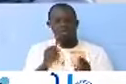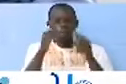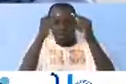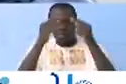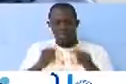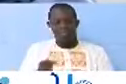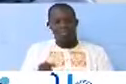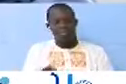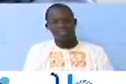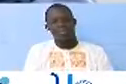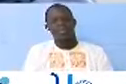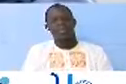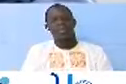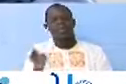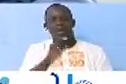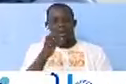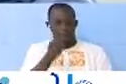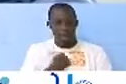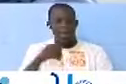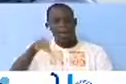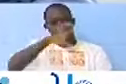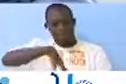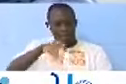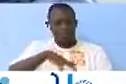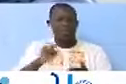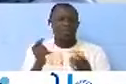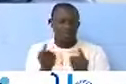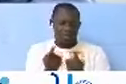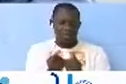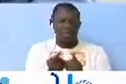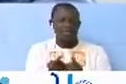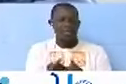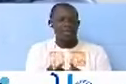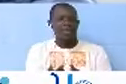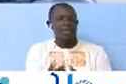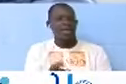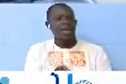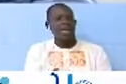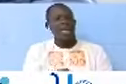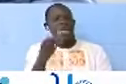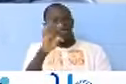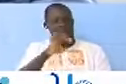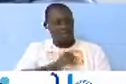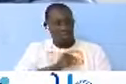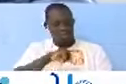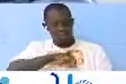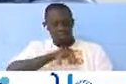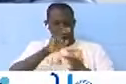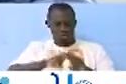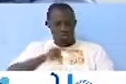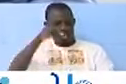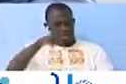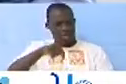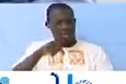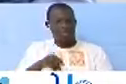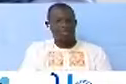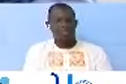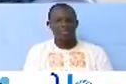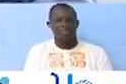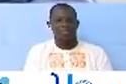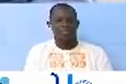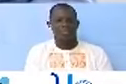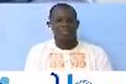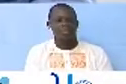short. I mean the things that he mixed up. I'm from Sirinja. If I told he was here seated, about